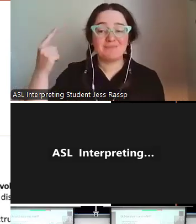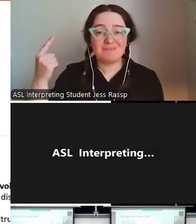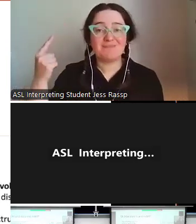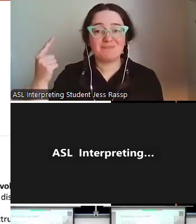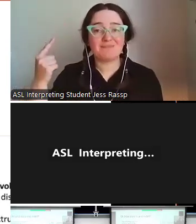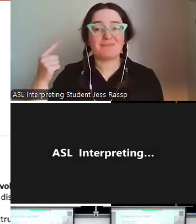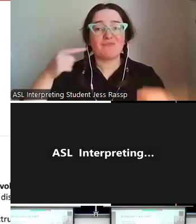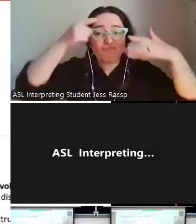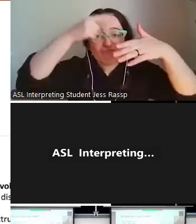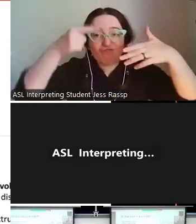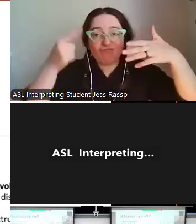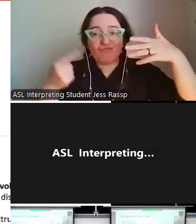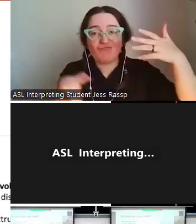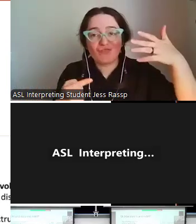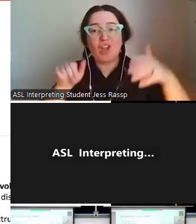some other